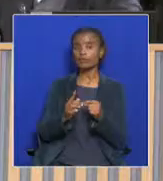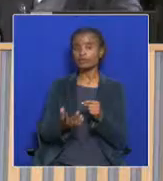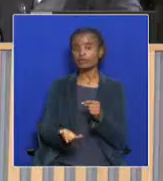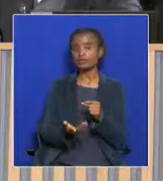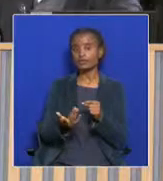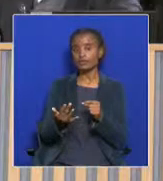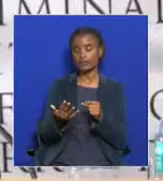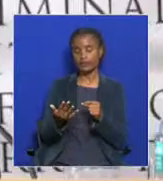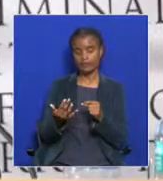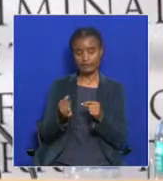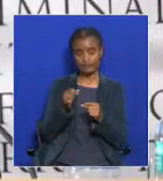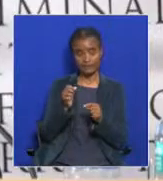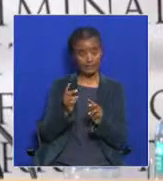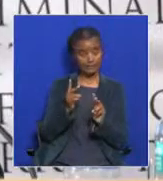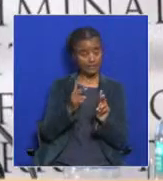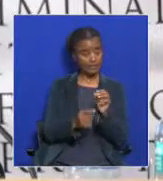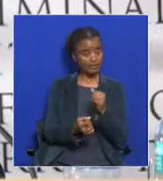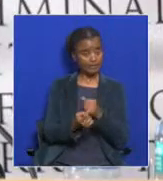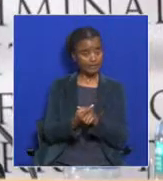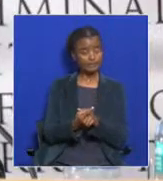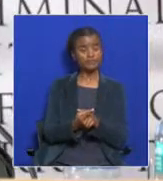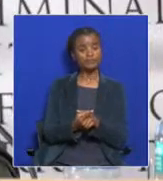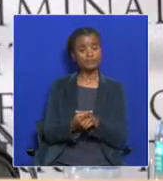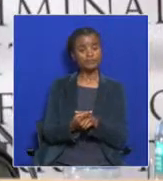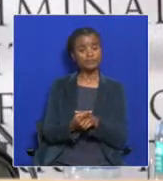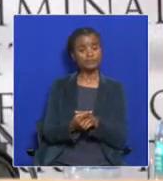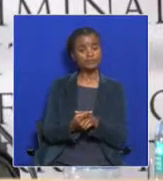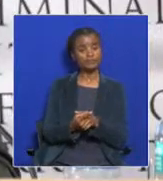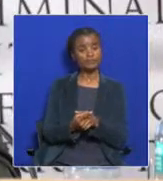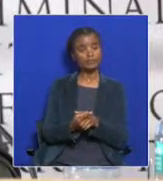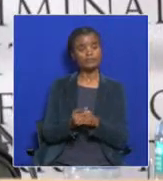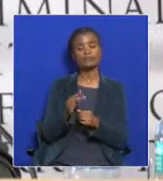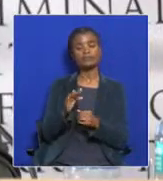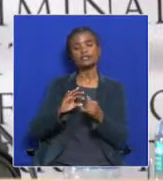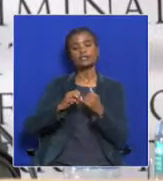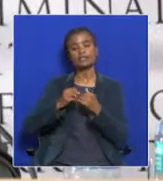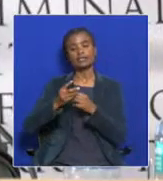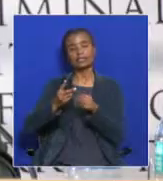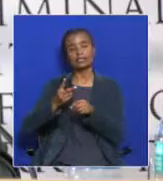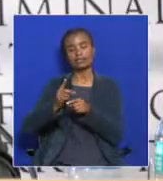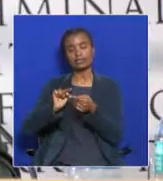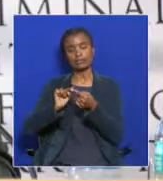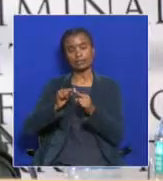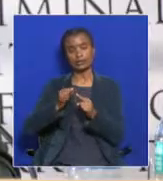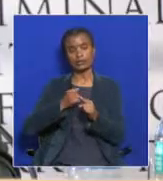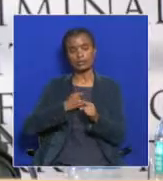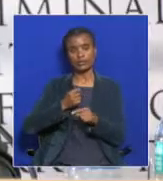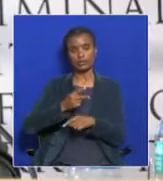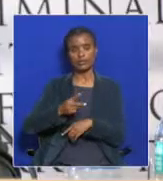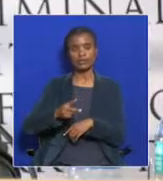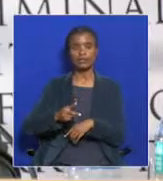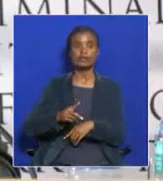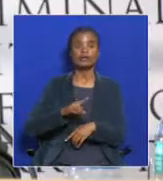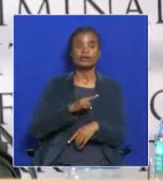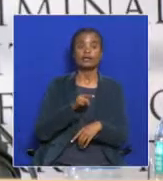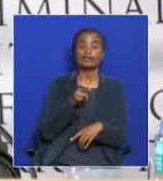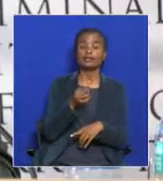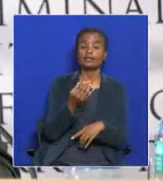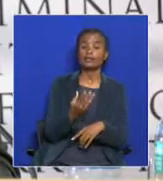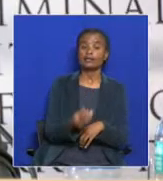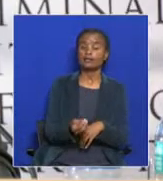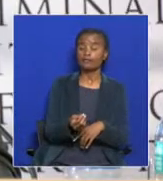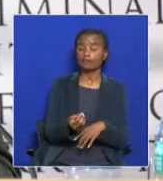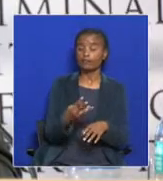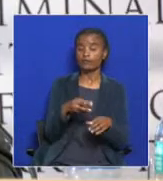visit. No, Chair. Also, Let me try my point again. Yes. This is now part of the Port Shepstone burglary